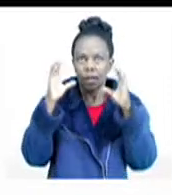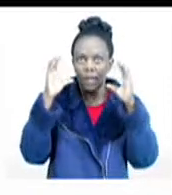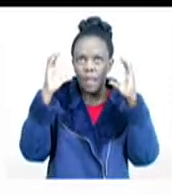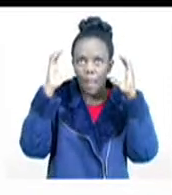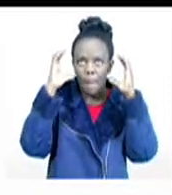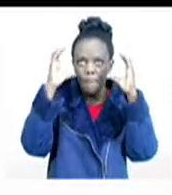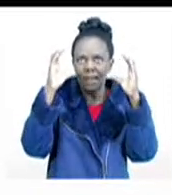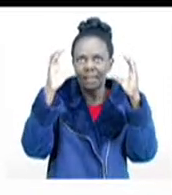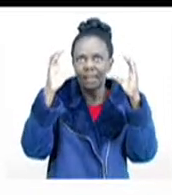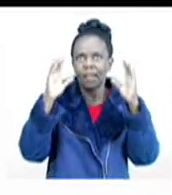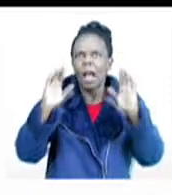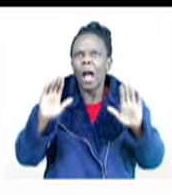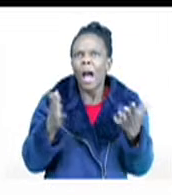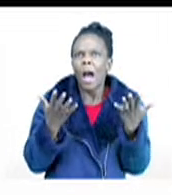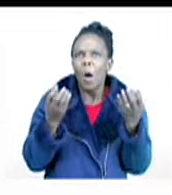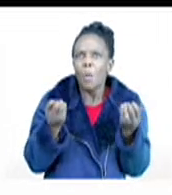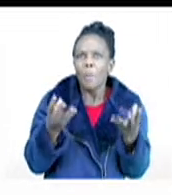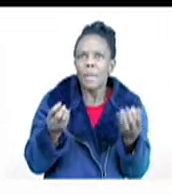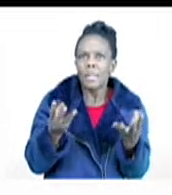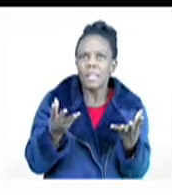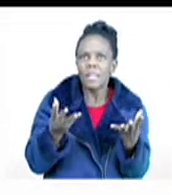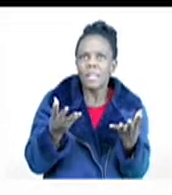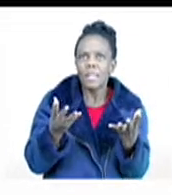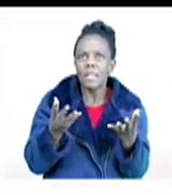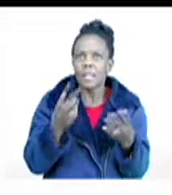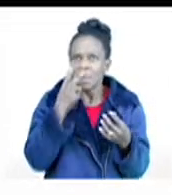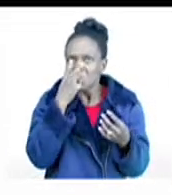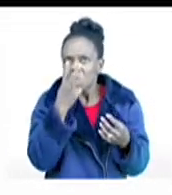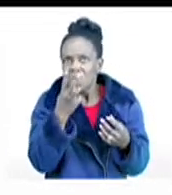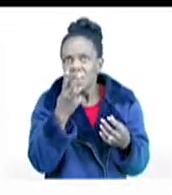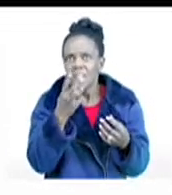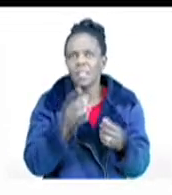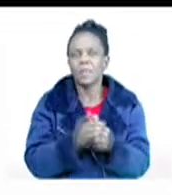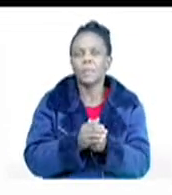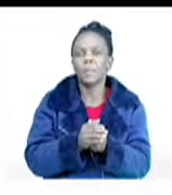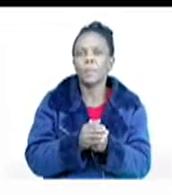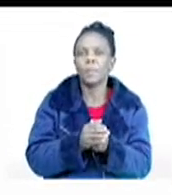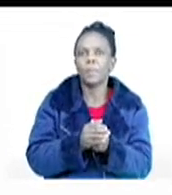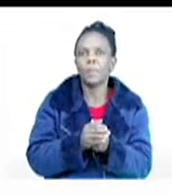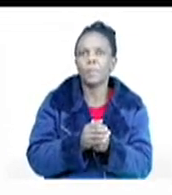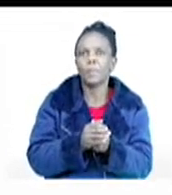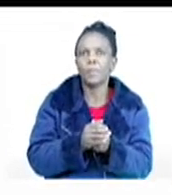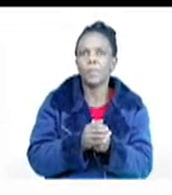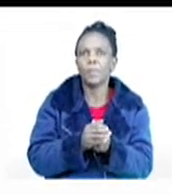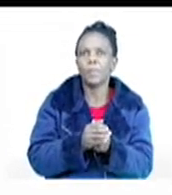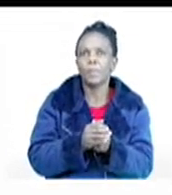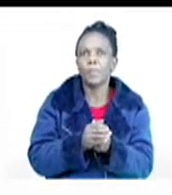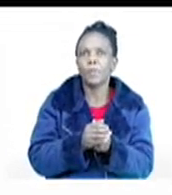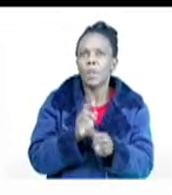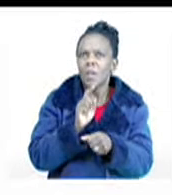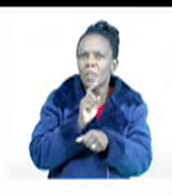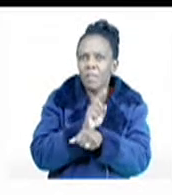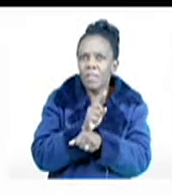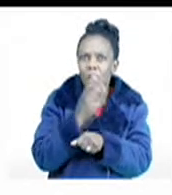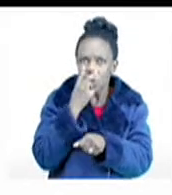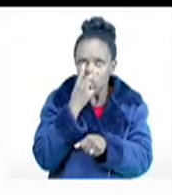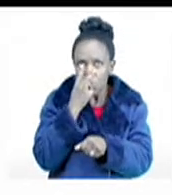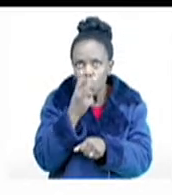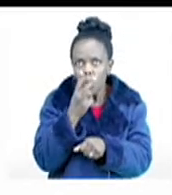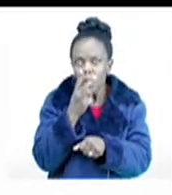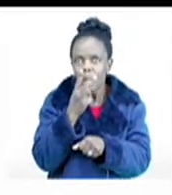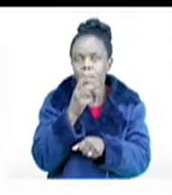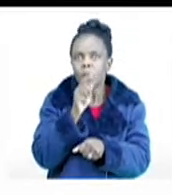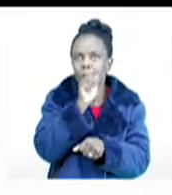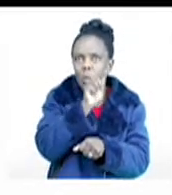the buses that you can see. Remember, you must first look and use your finger to count and